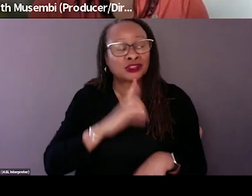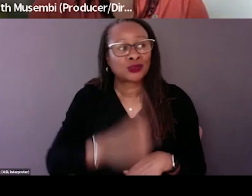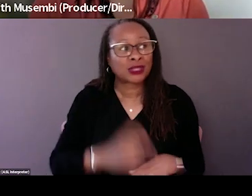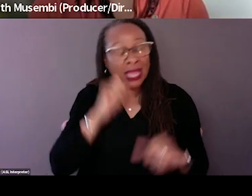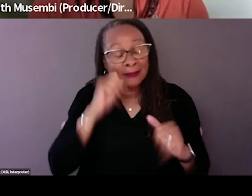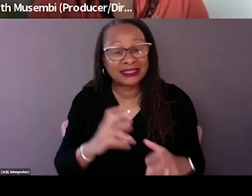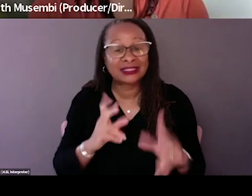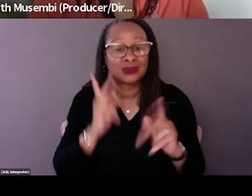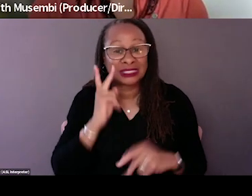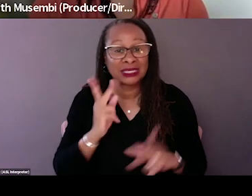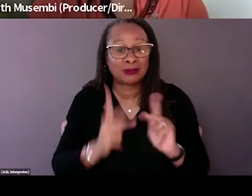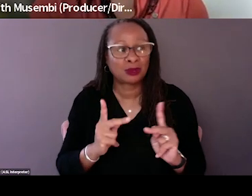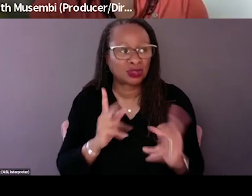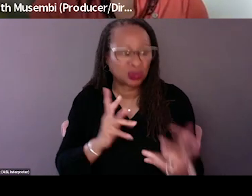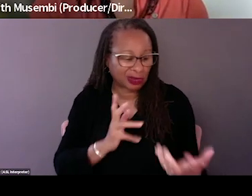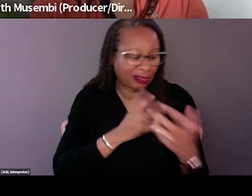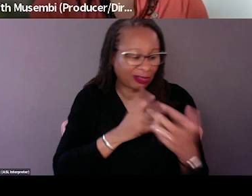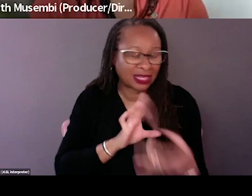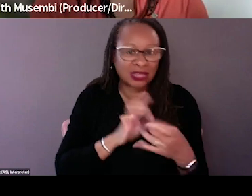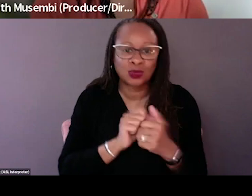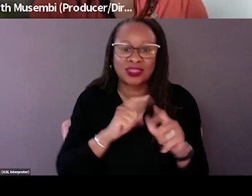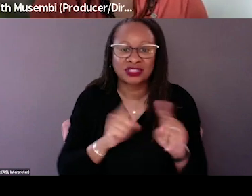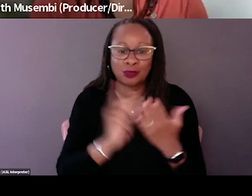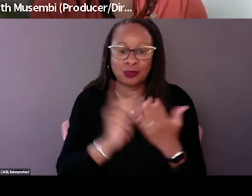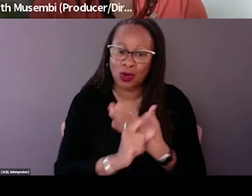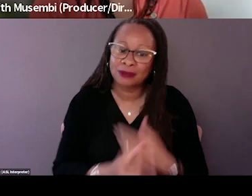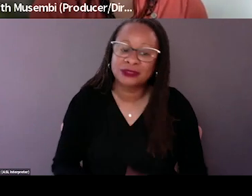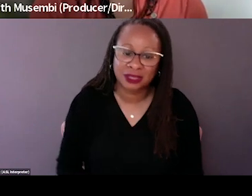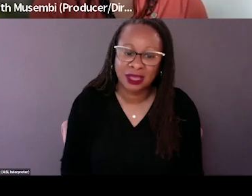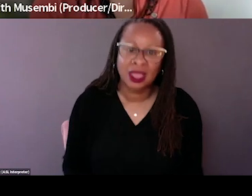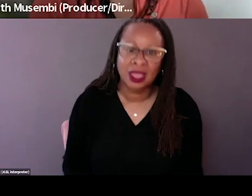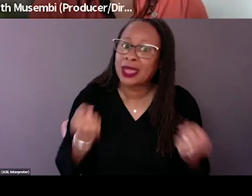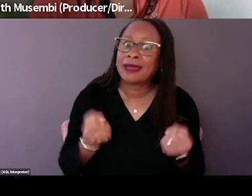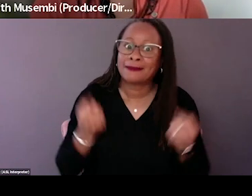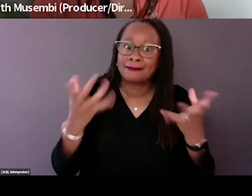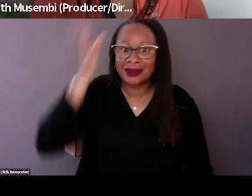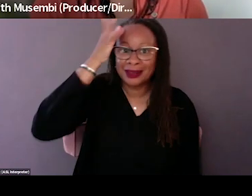different show. And so many men, which has been coming to